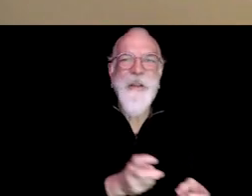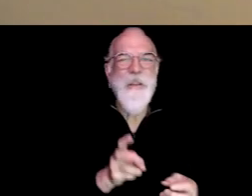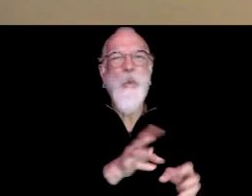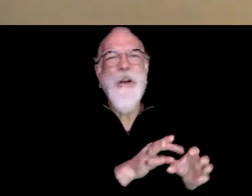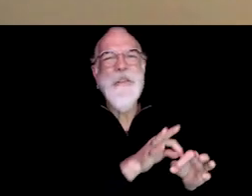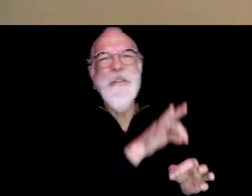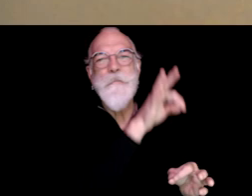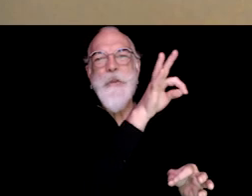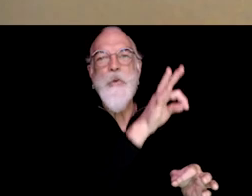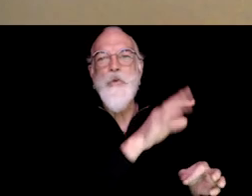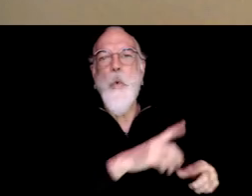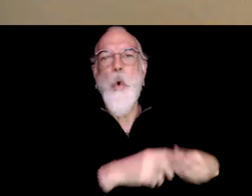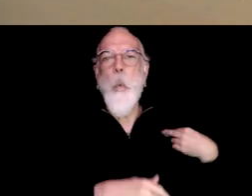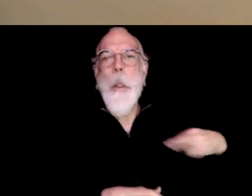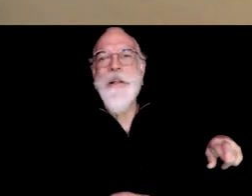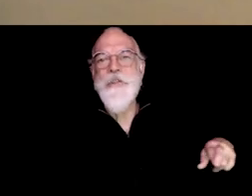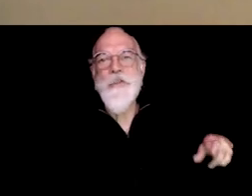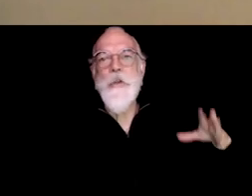Christianity,